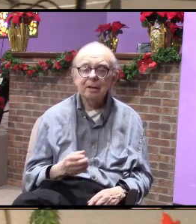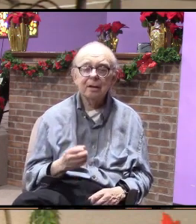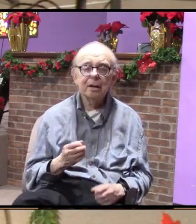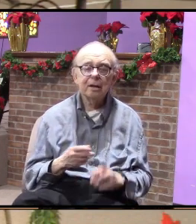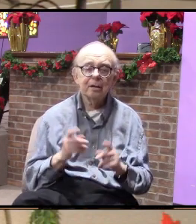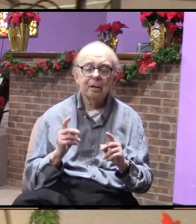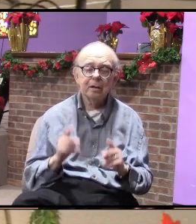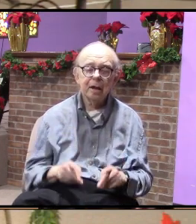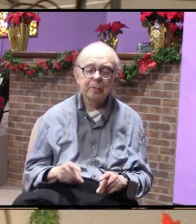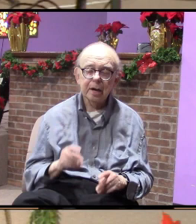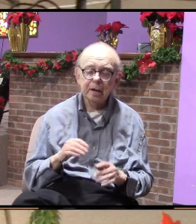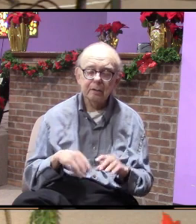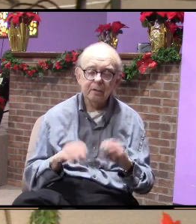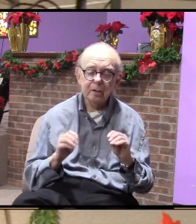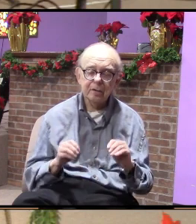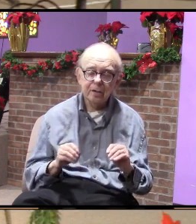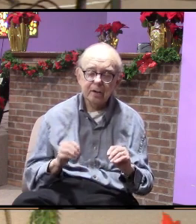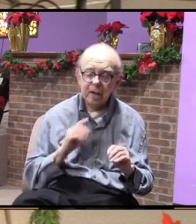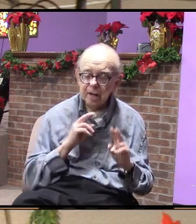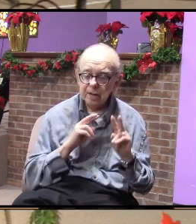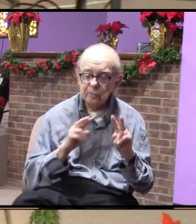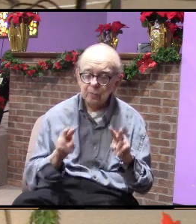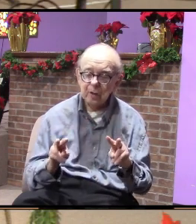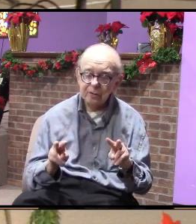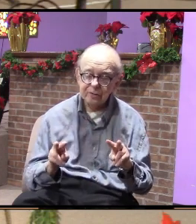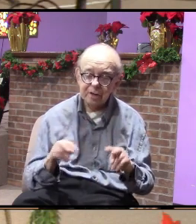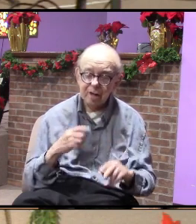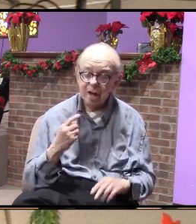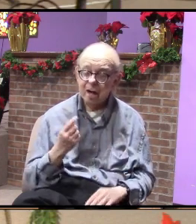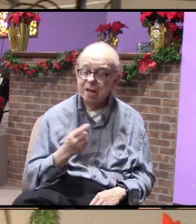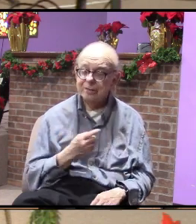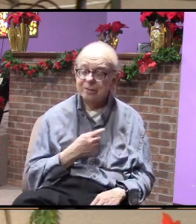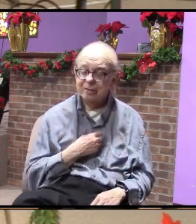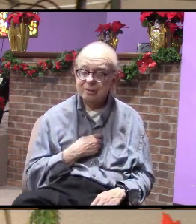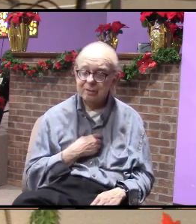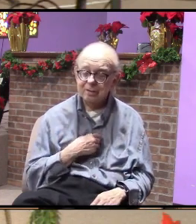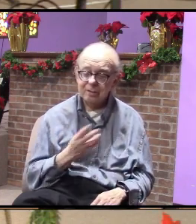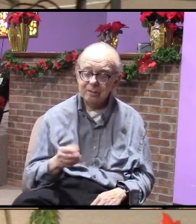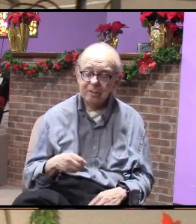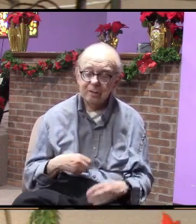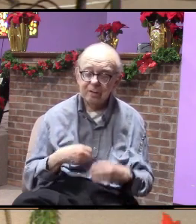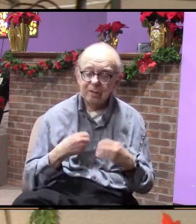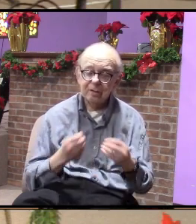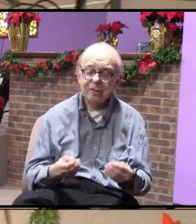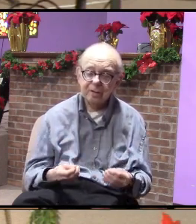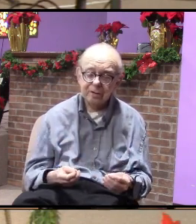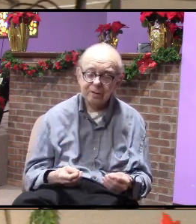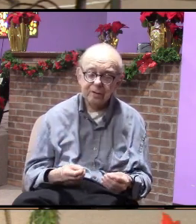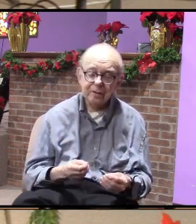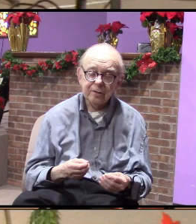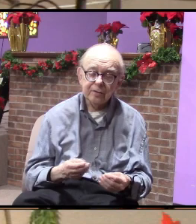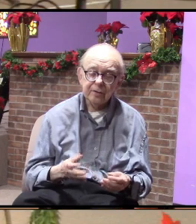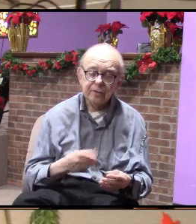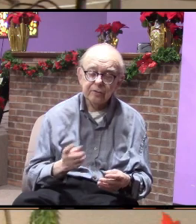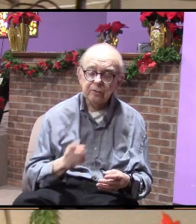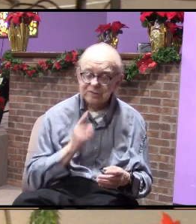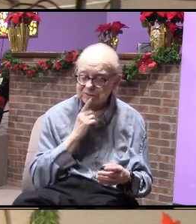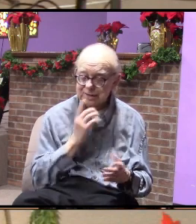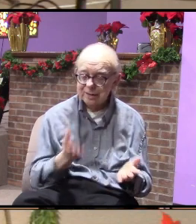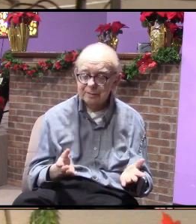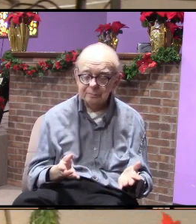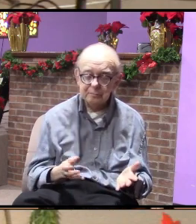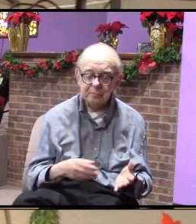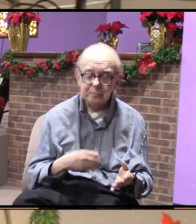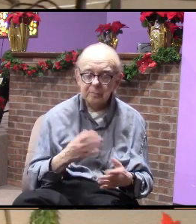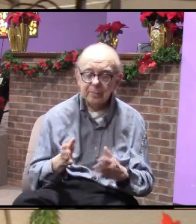Everybody in the store is watching us. Here, let me just give you this so you'll shut up. And you